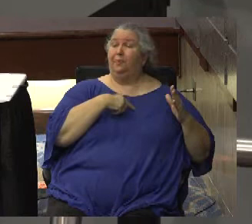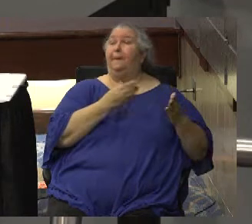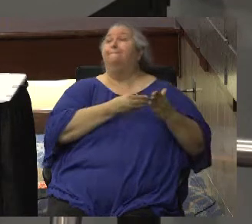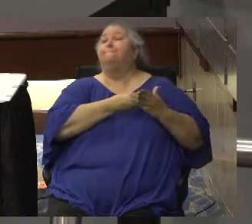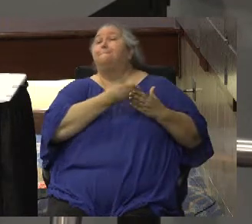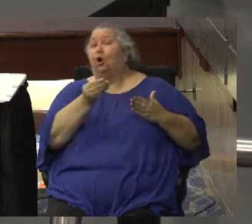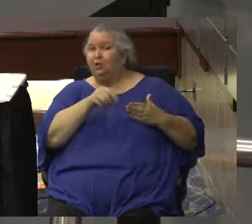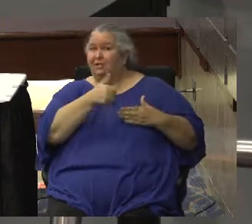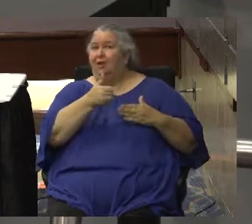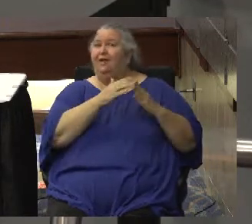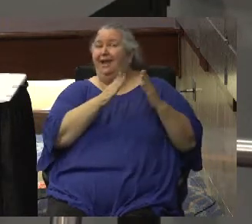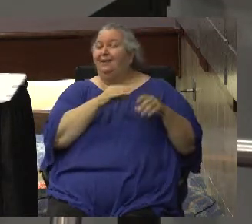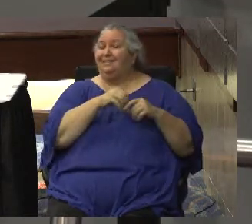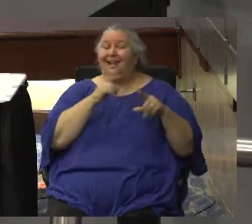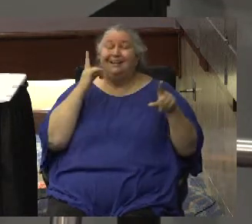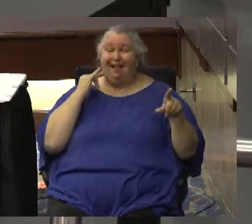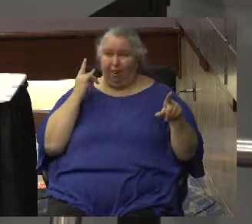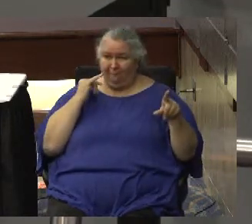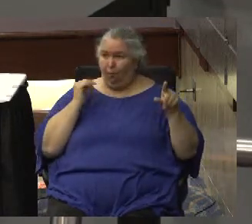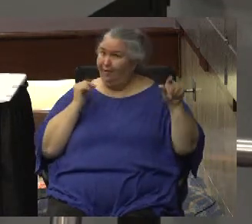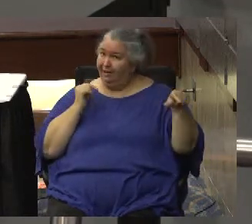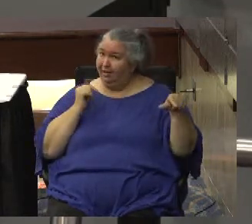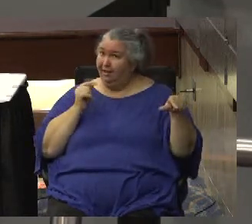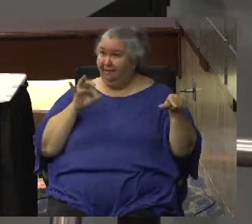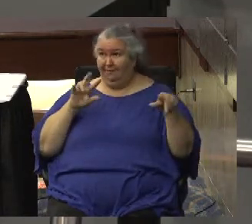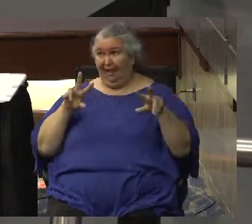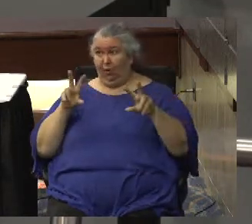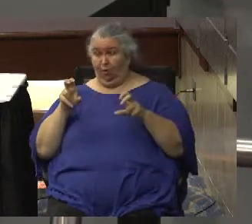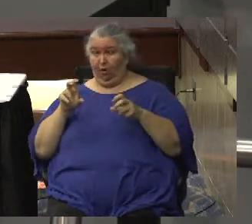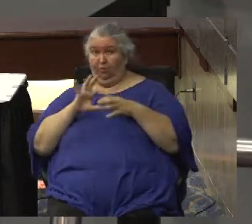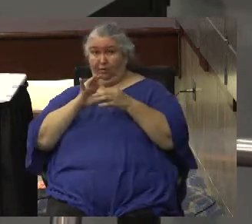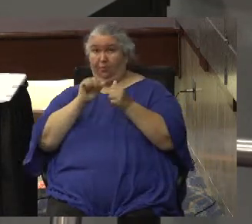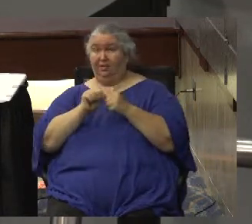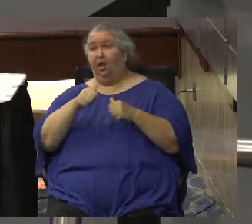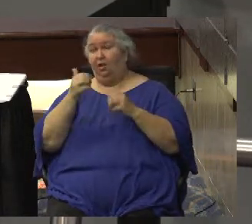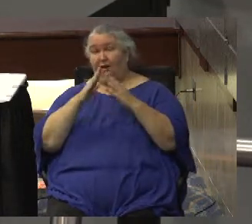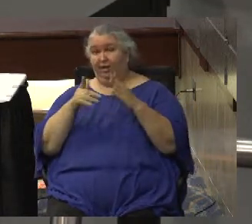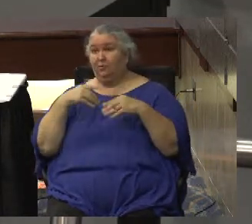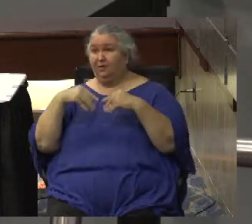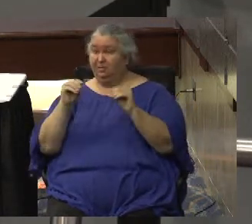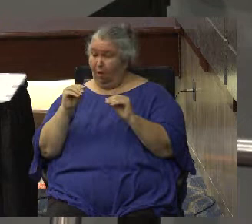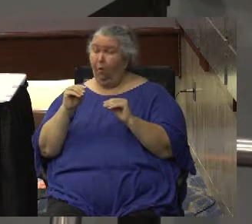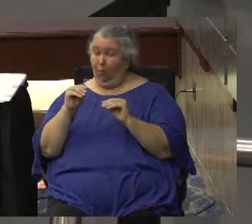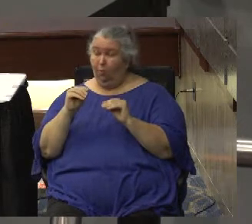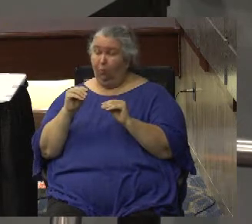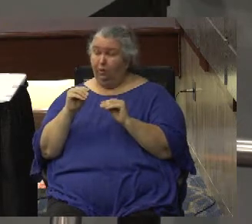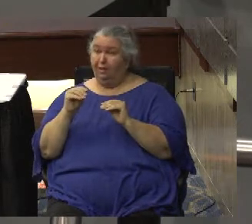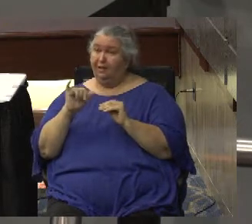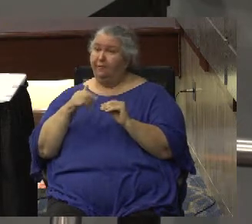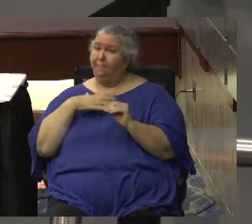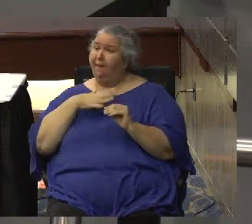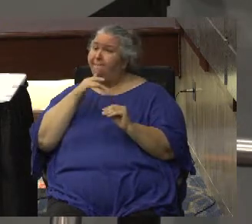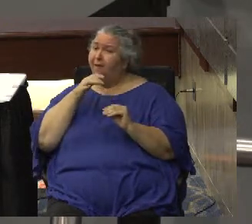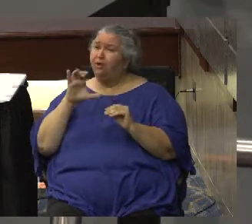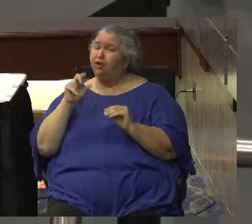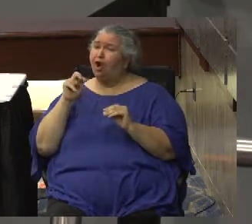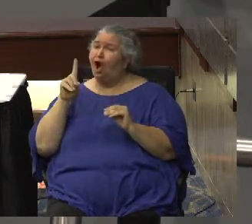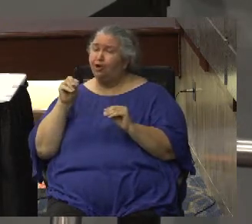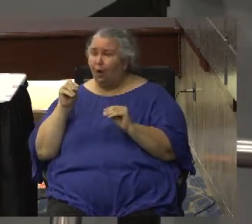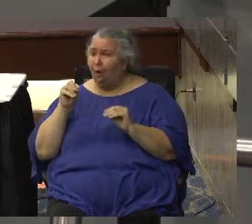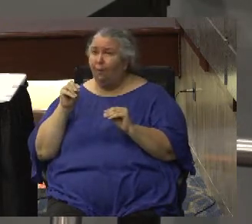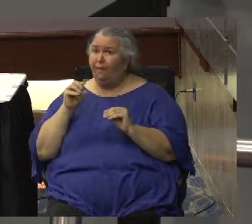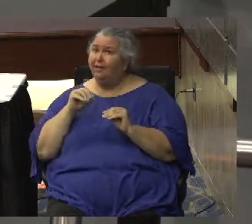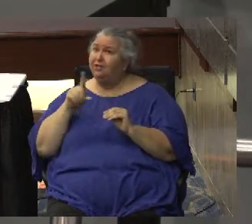in California. If that quote pertains to the other house that we sold at top dollar, that was my mother's condo, and she